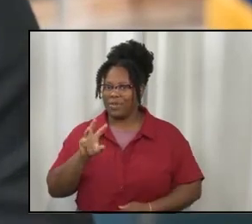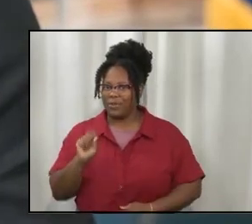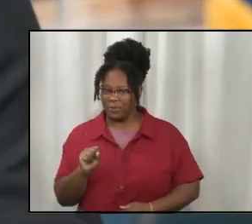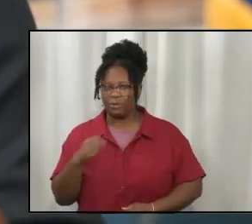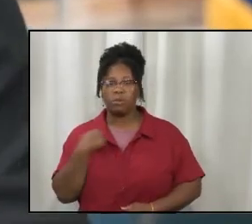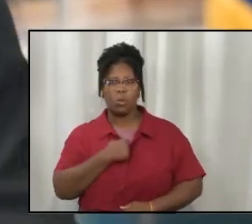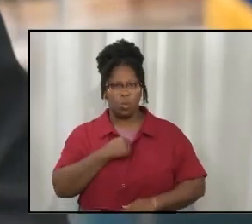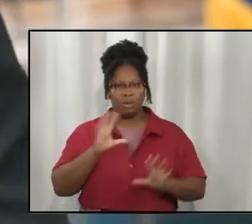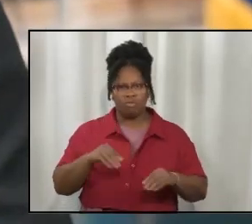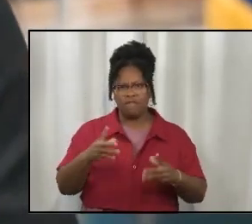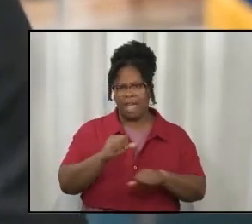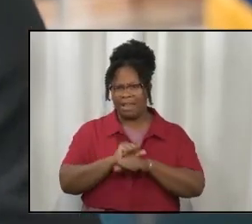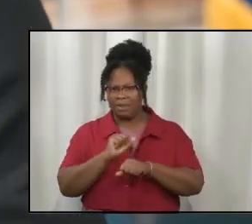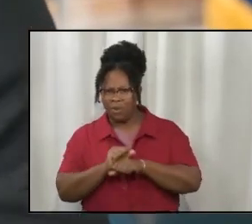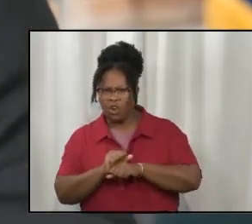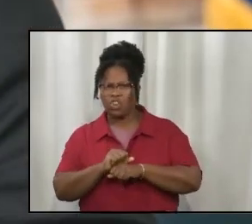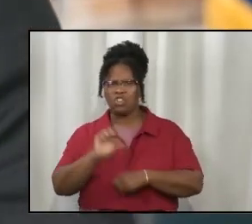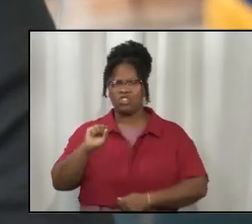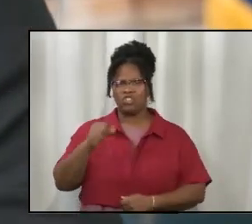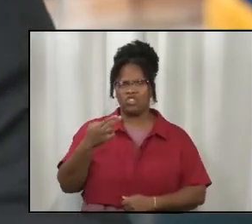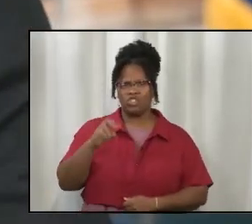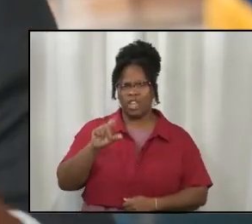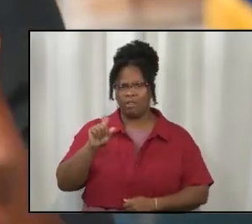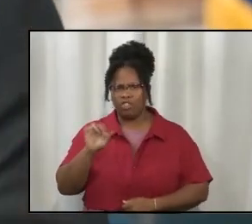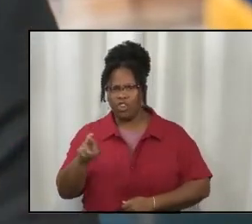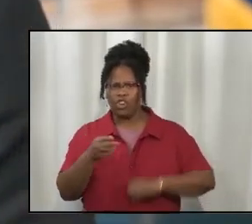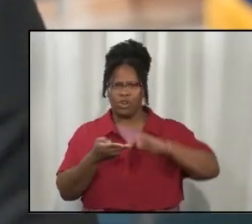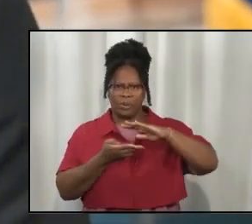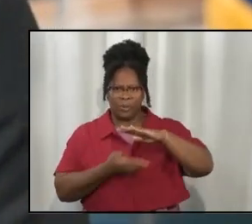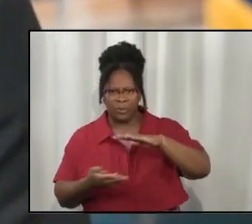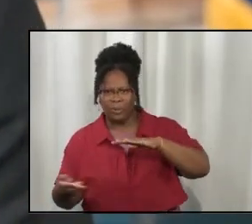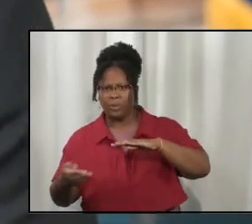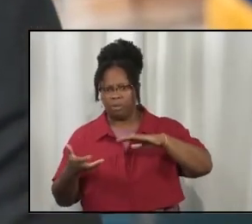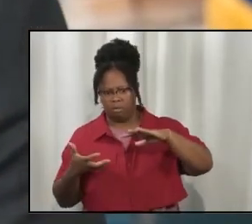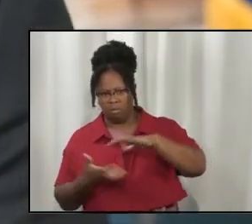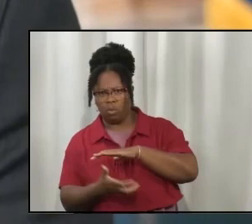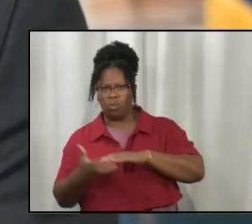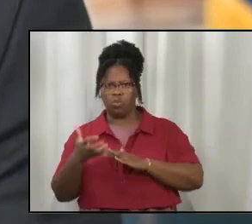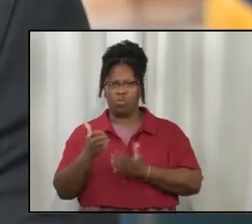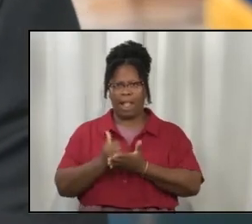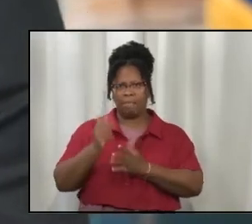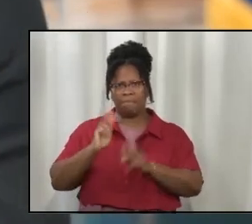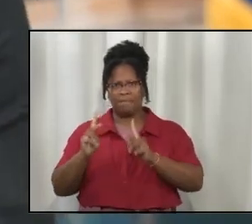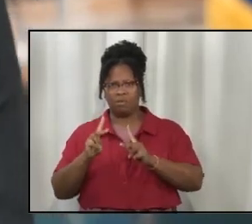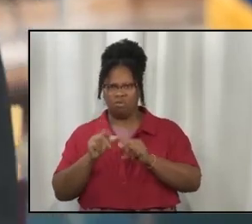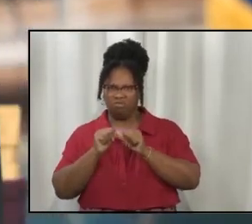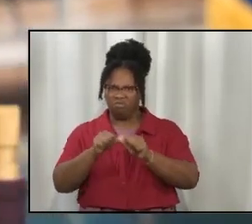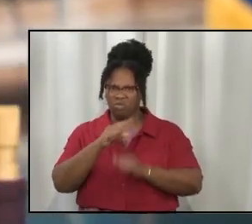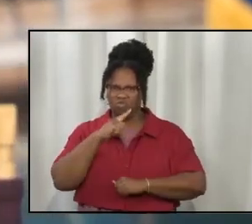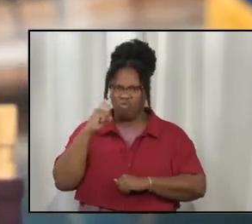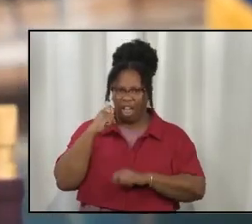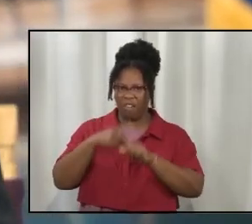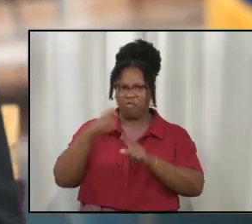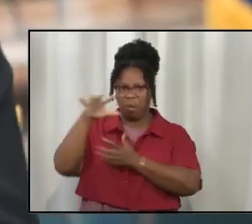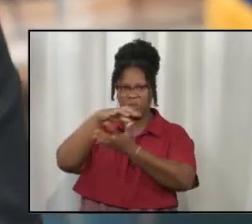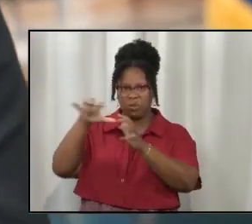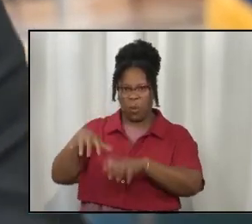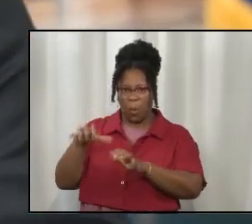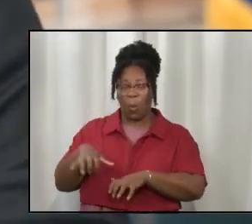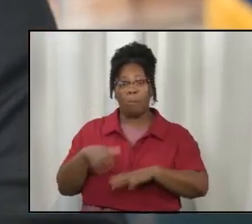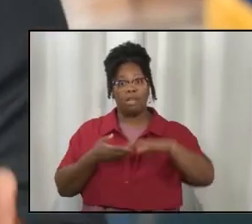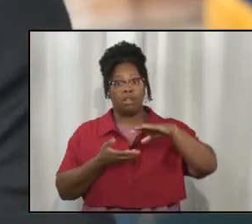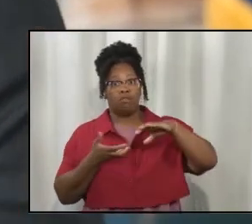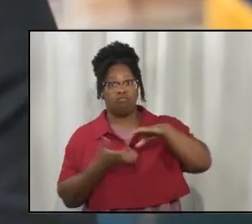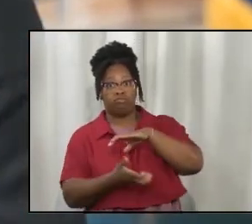to expand shelter options for people, to help people get out of the storm. We opened more than 150 additional beds in our shelters